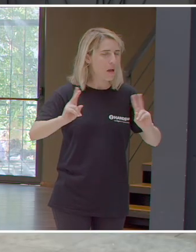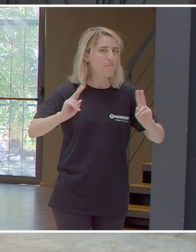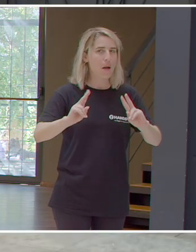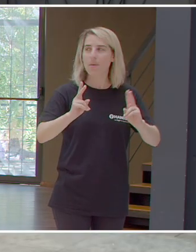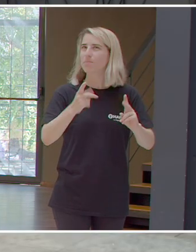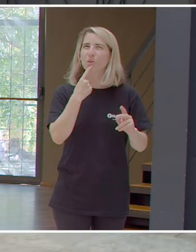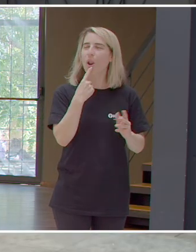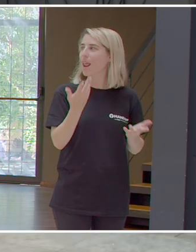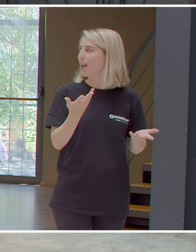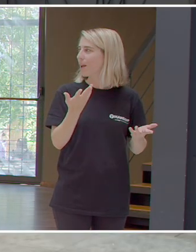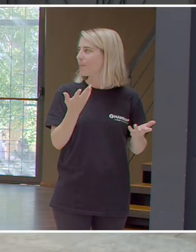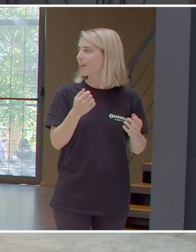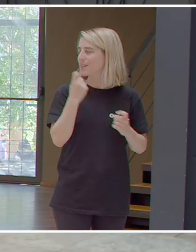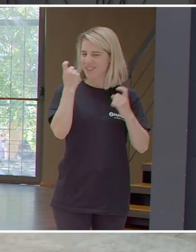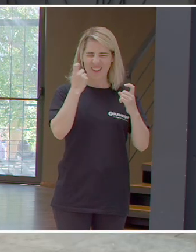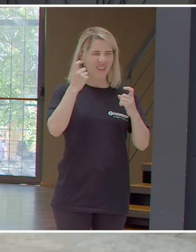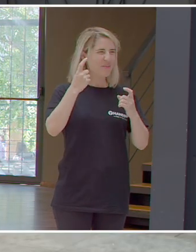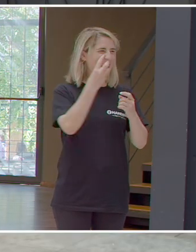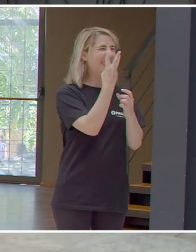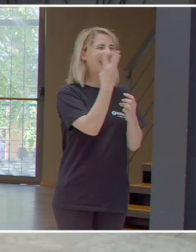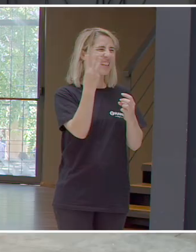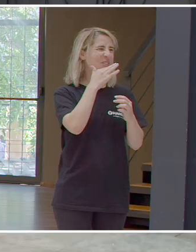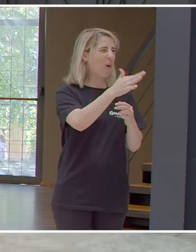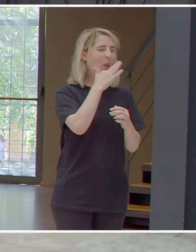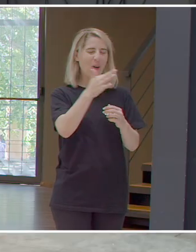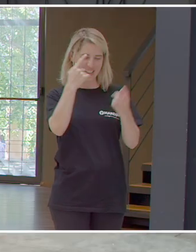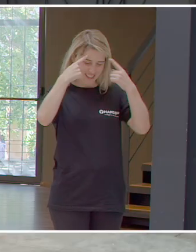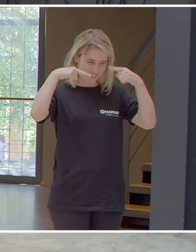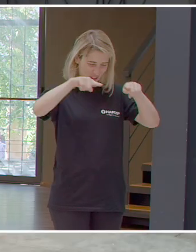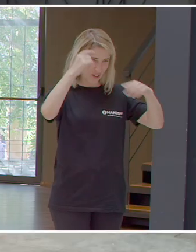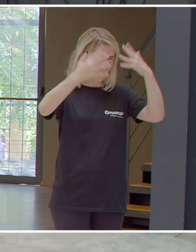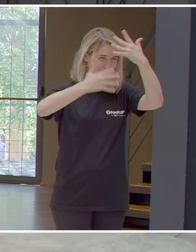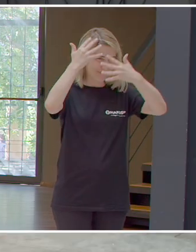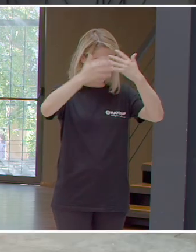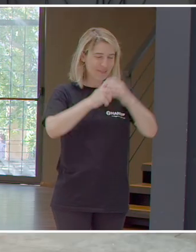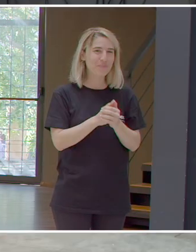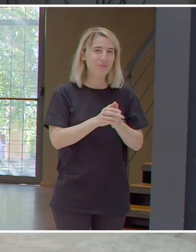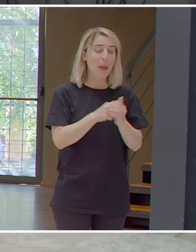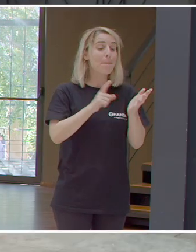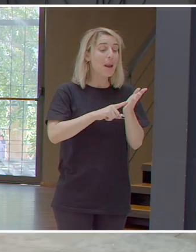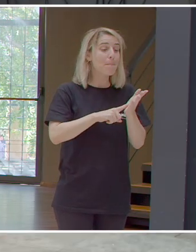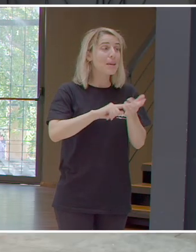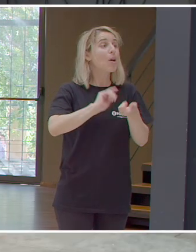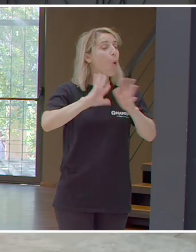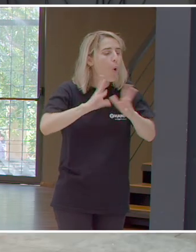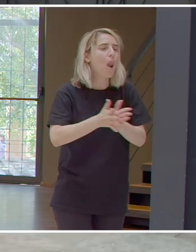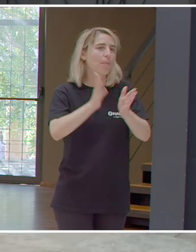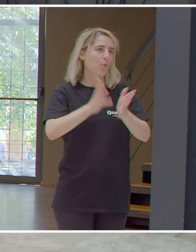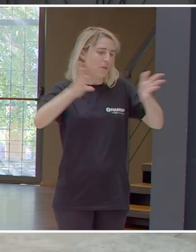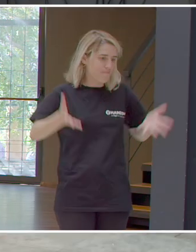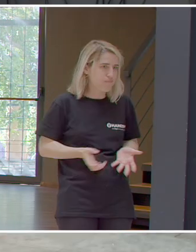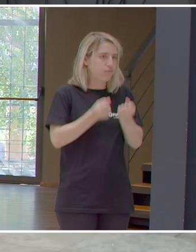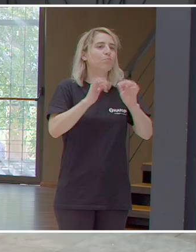how do you say? I'm thinking in 3 languages right now, can get better by going on a plant-based whole food diet.